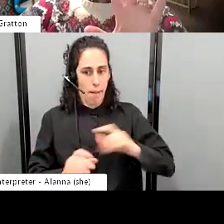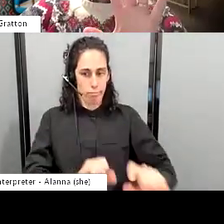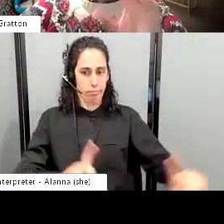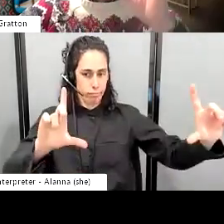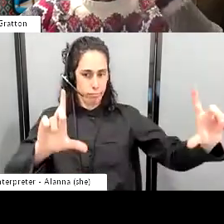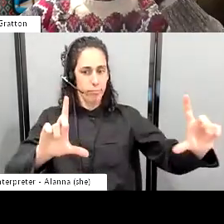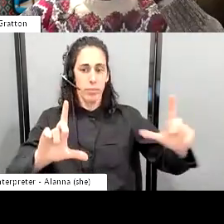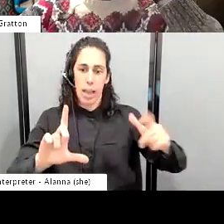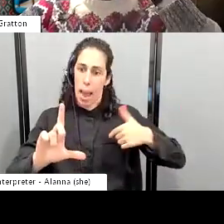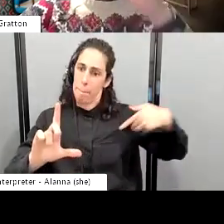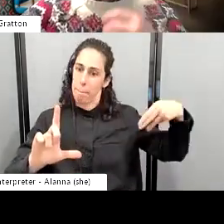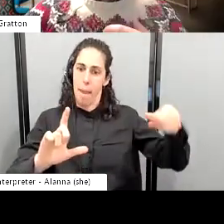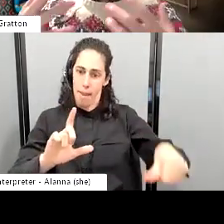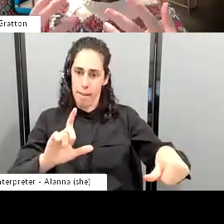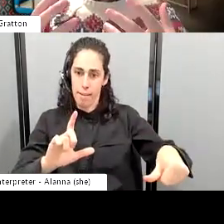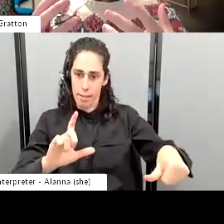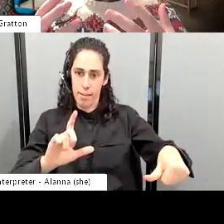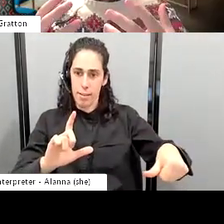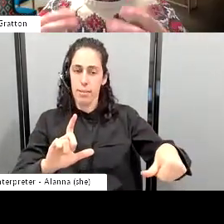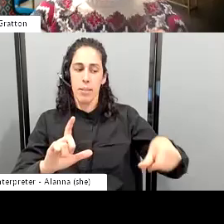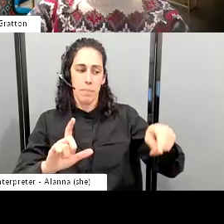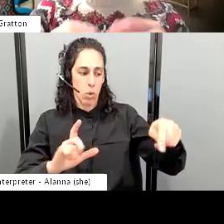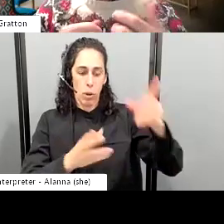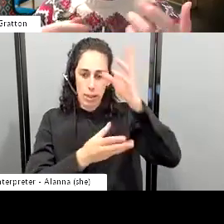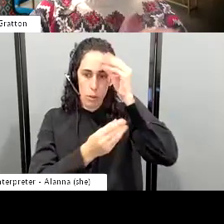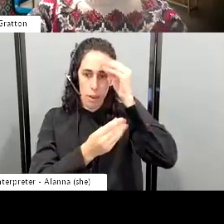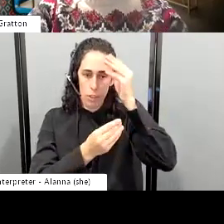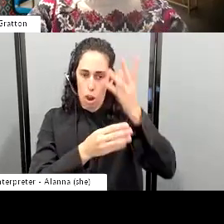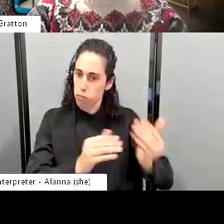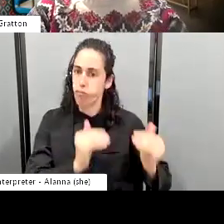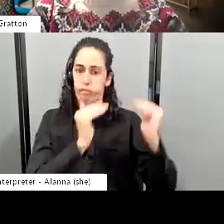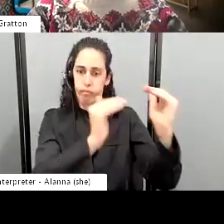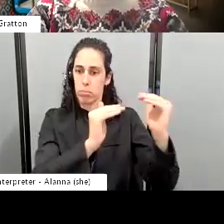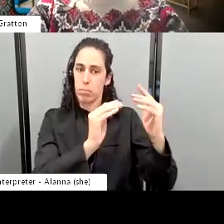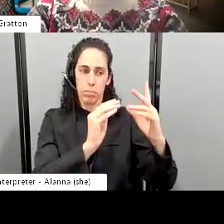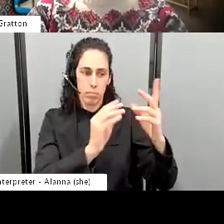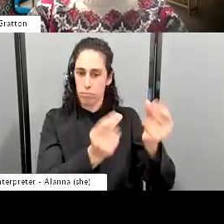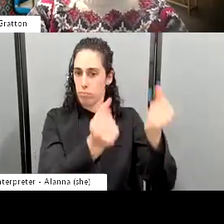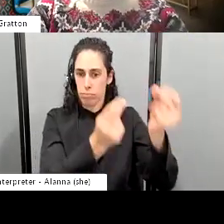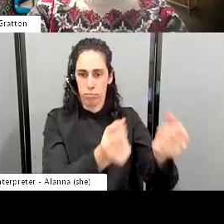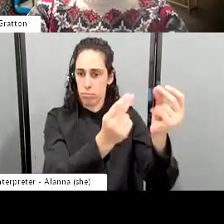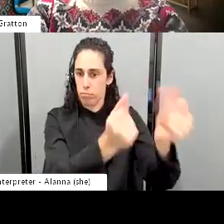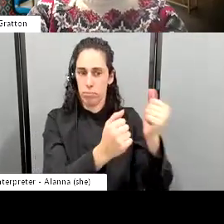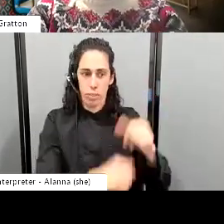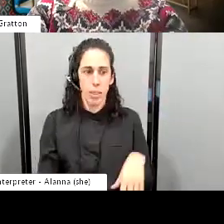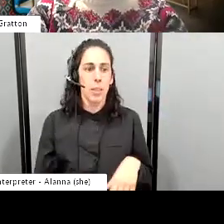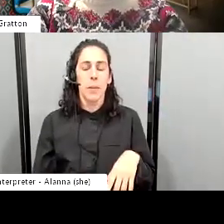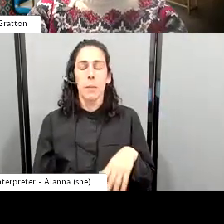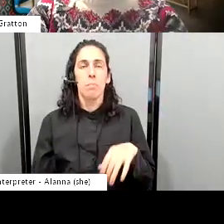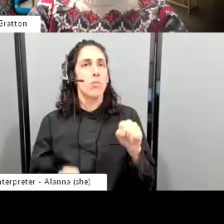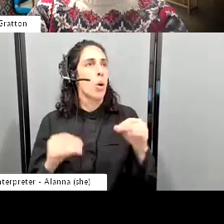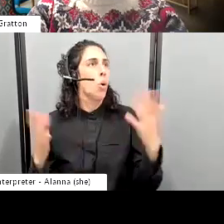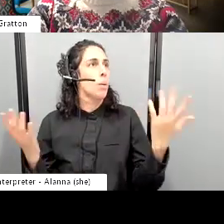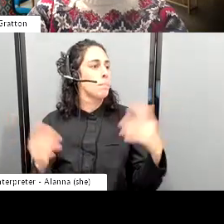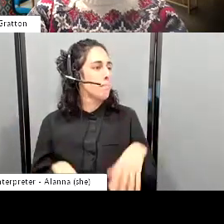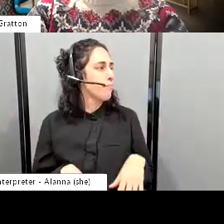available on the internet. And what were we doing? We were doing the weather in Toronto, right? So if I say, what's the